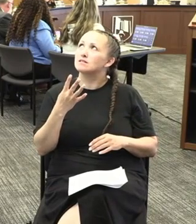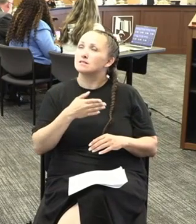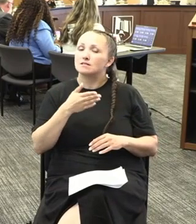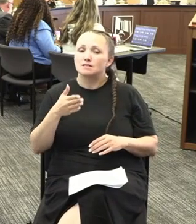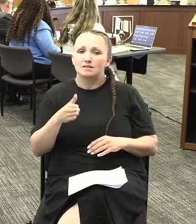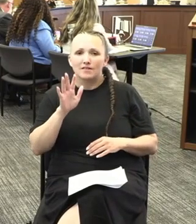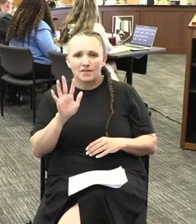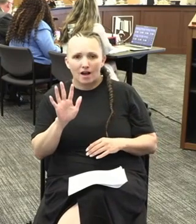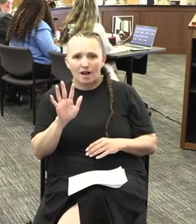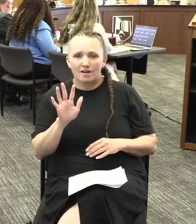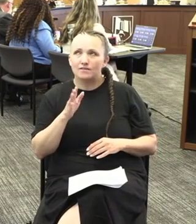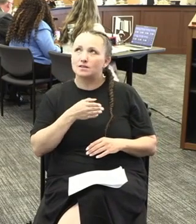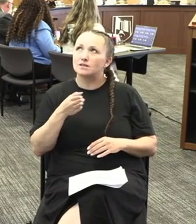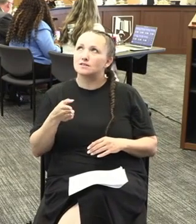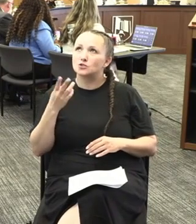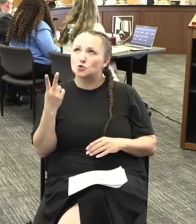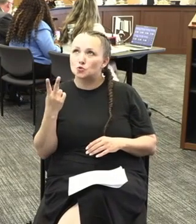5.